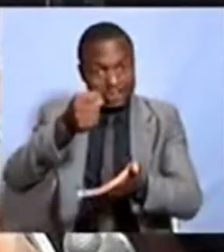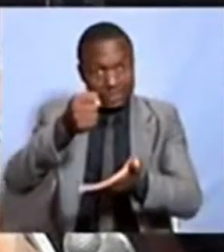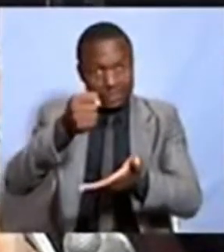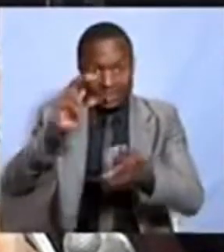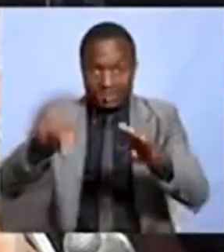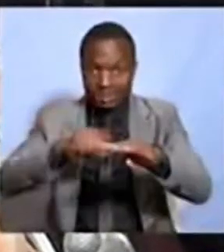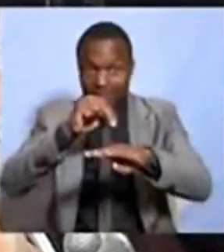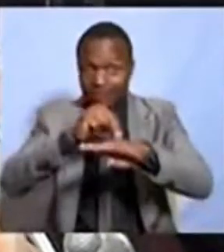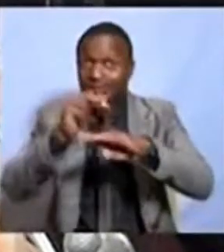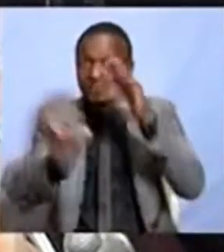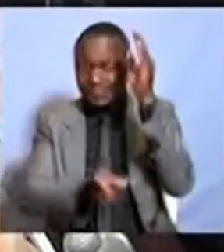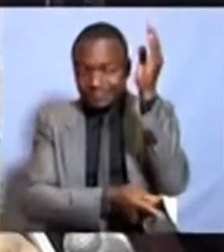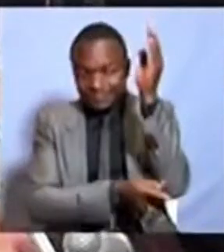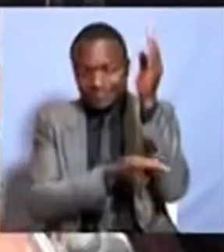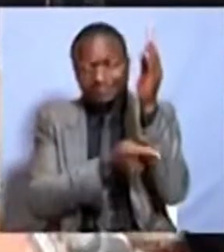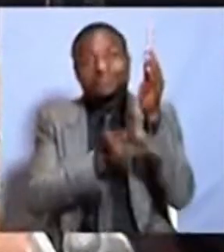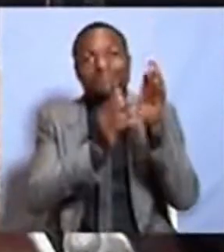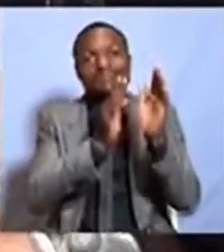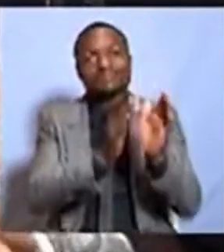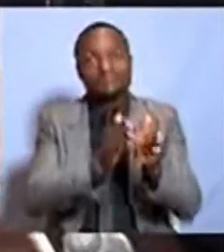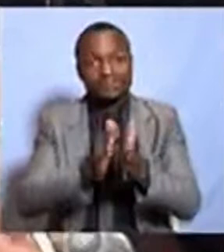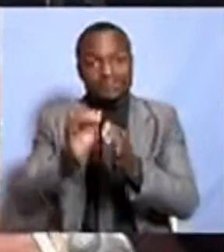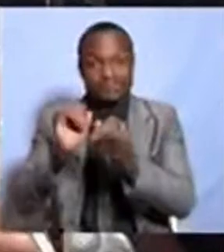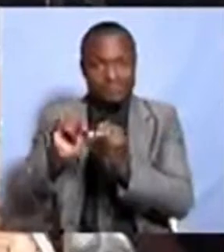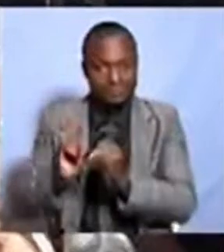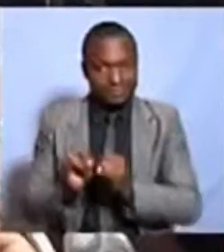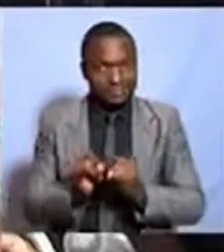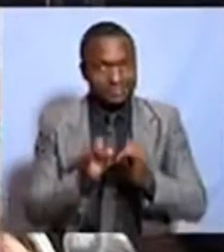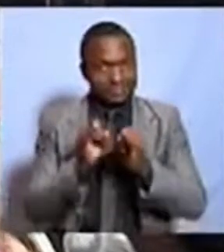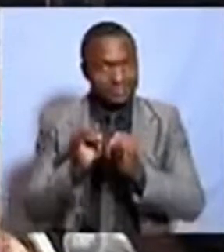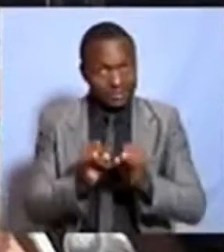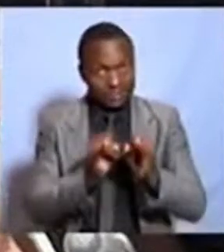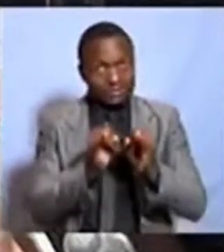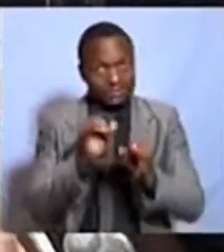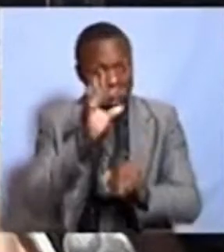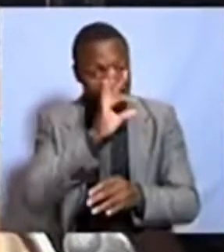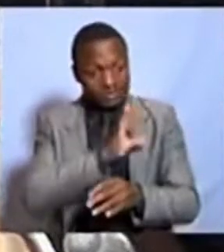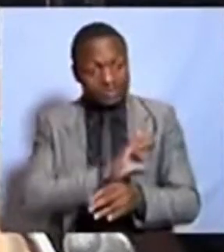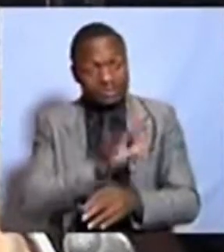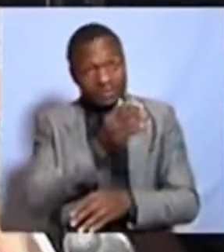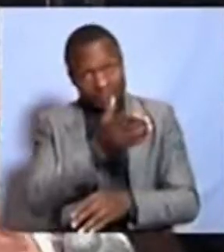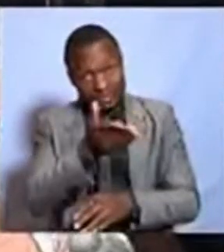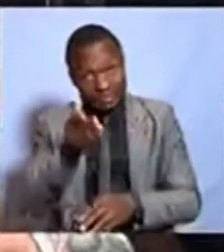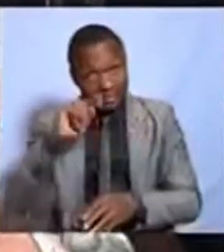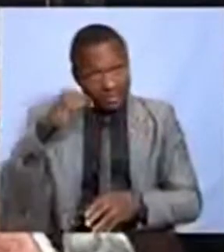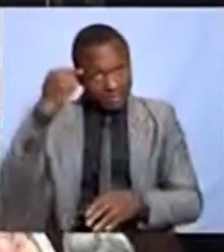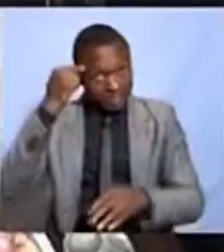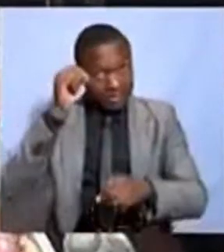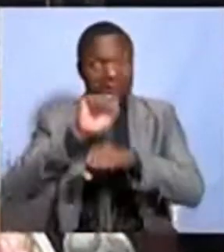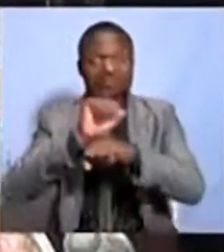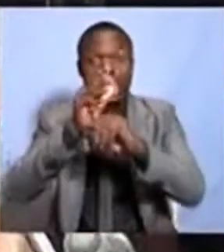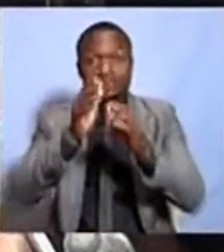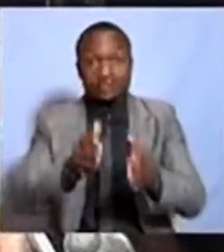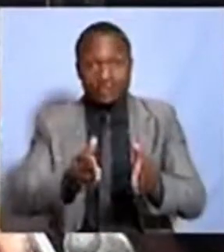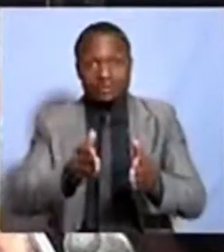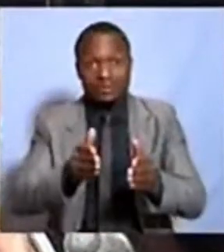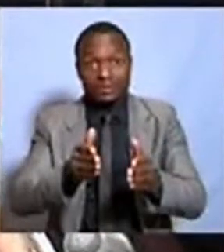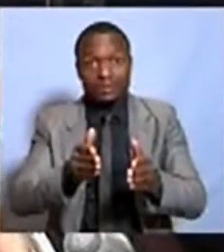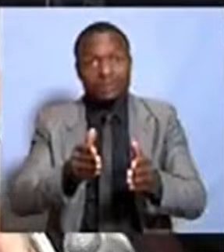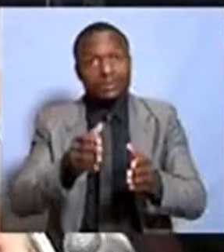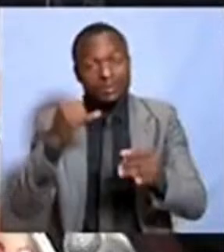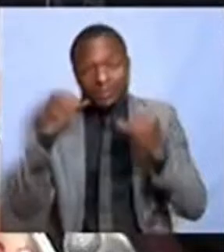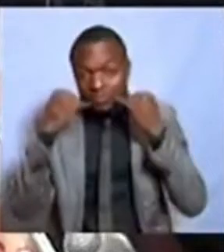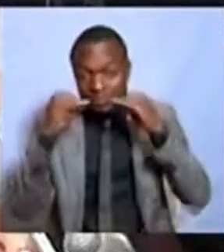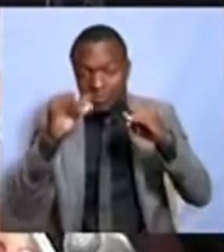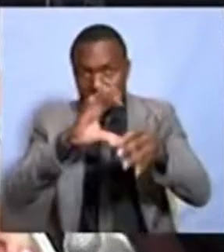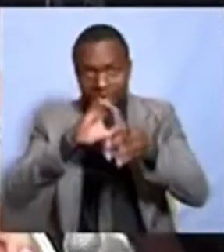national development plans implementation and surveys for those plans, as well as inputs from stakeholders and